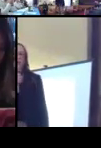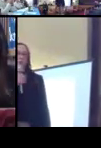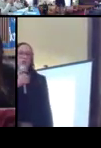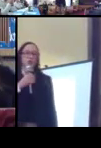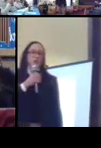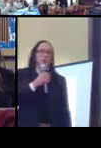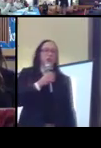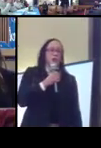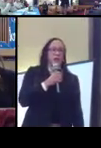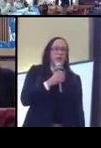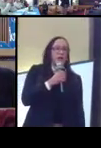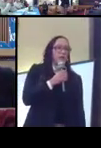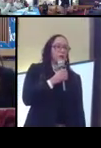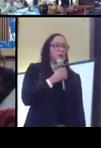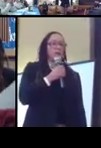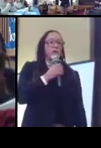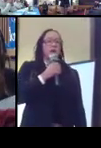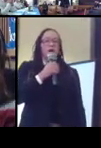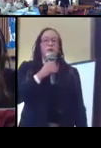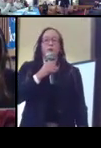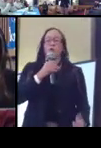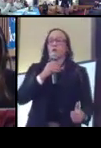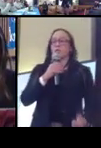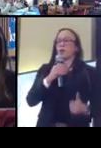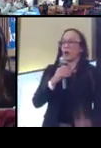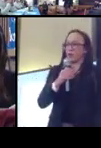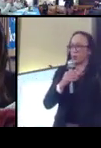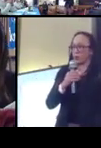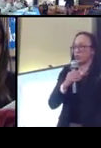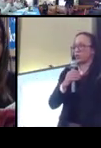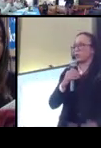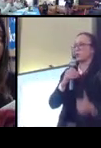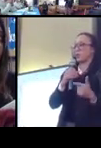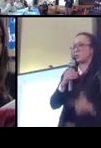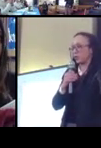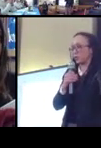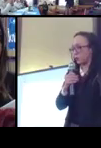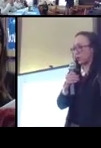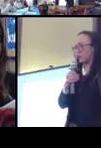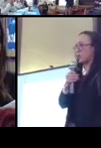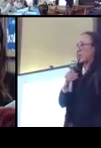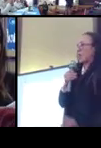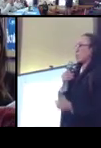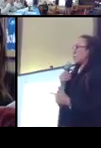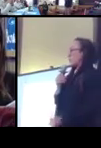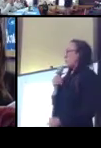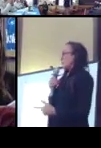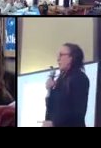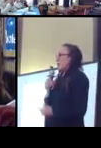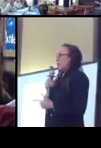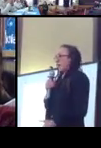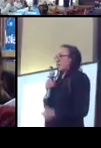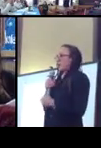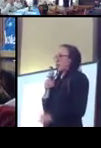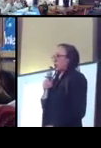So this document is structured in a way that can be, was meant to be graphically rich, it was meant to be user-friendly, and it was meant to